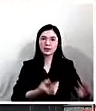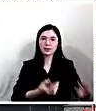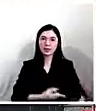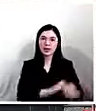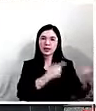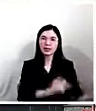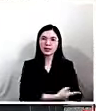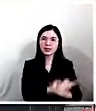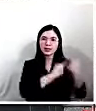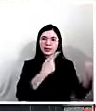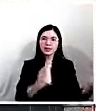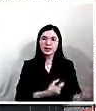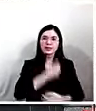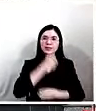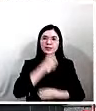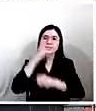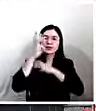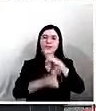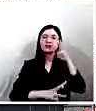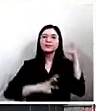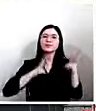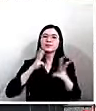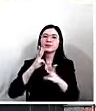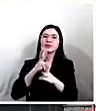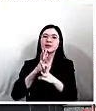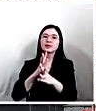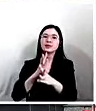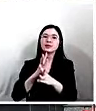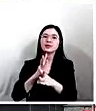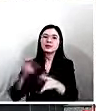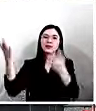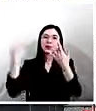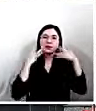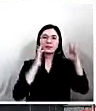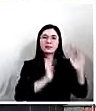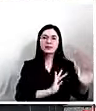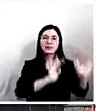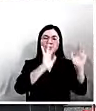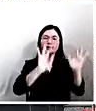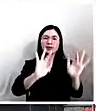and saves of the world. Have